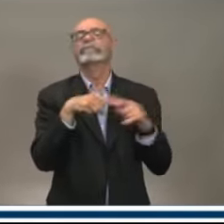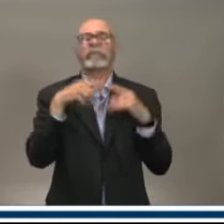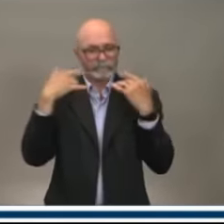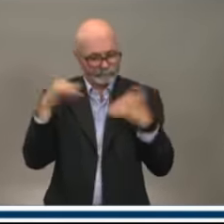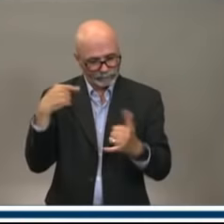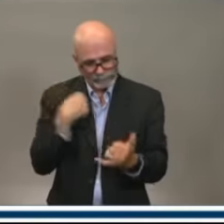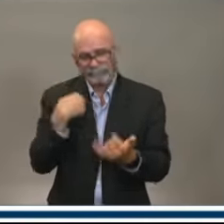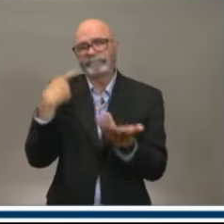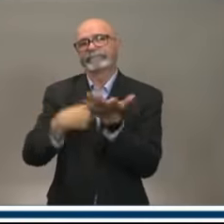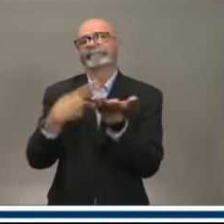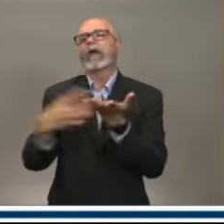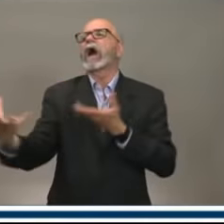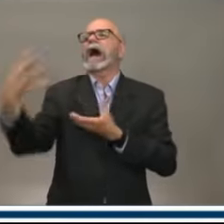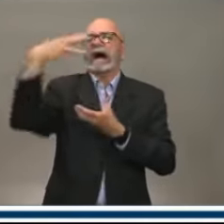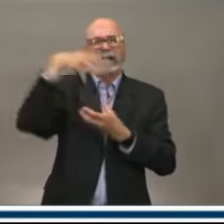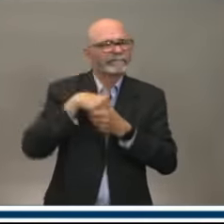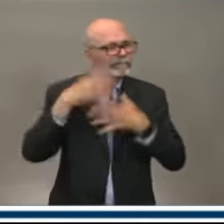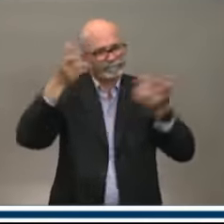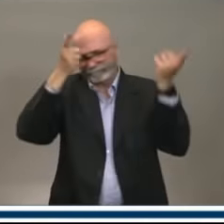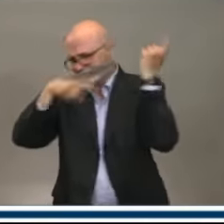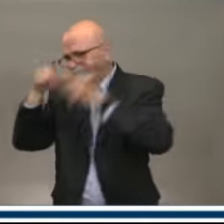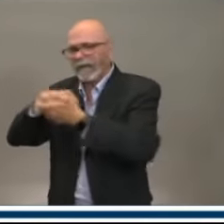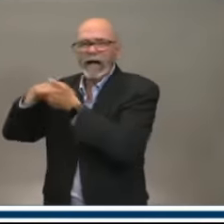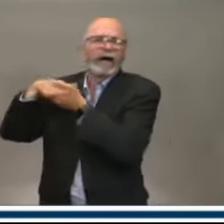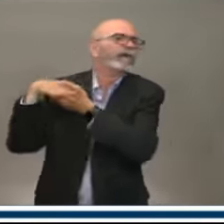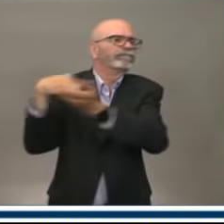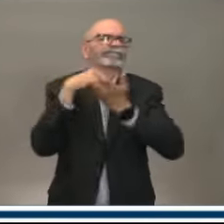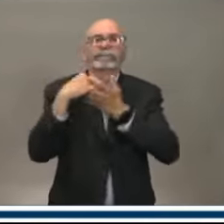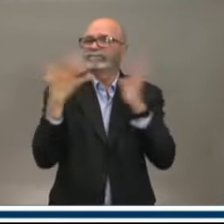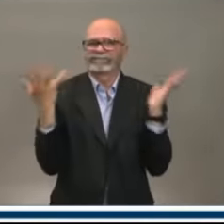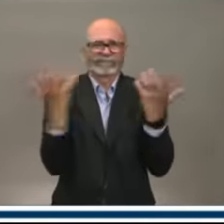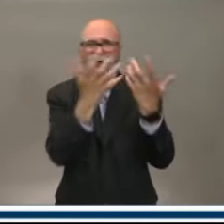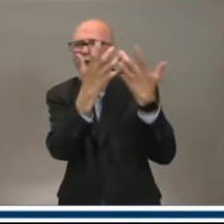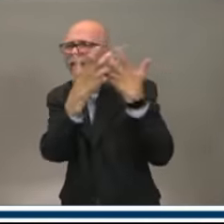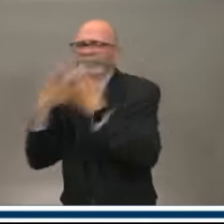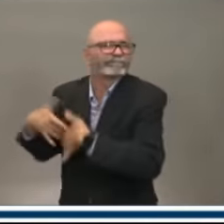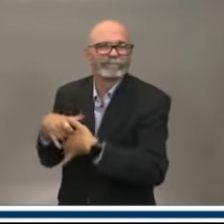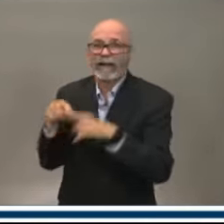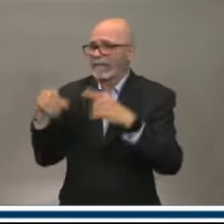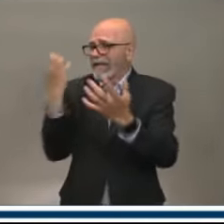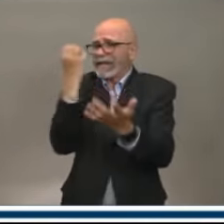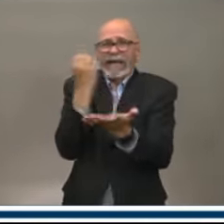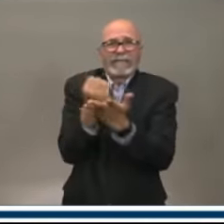of our partners in the economy of Nova Scotia.